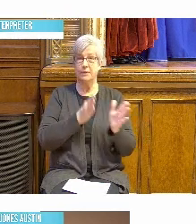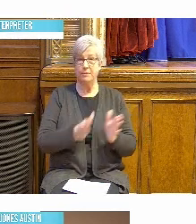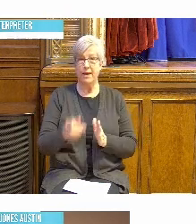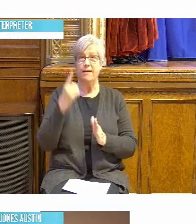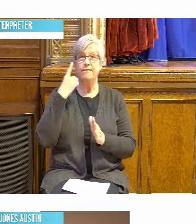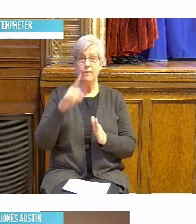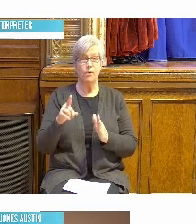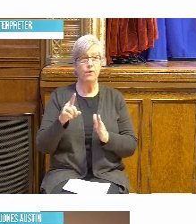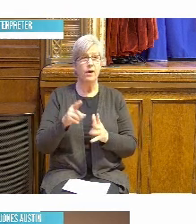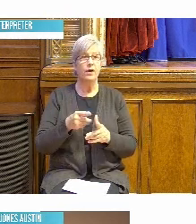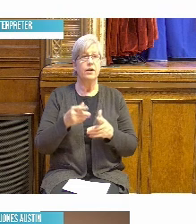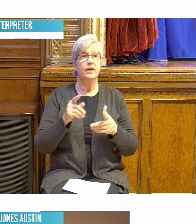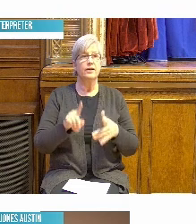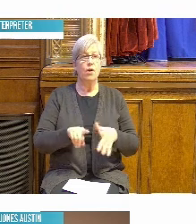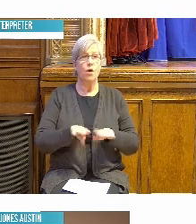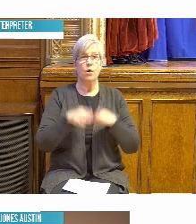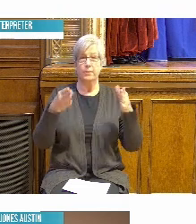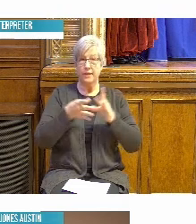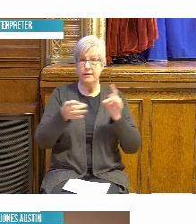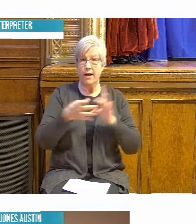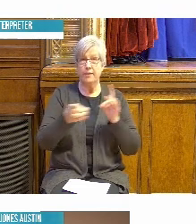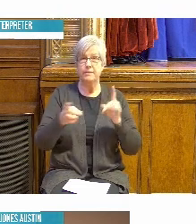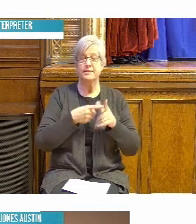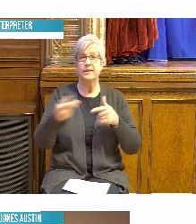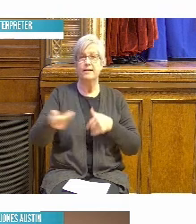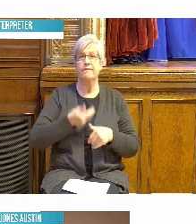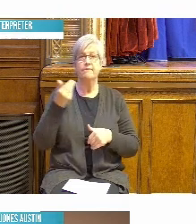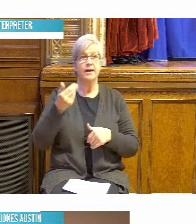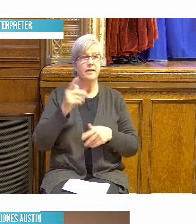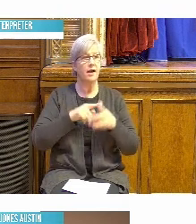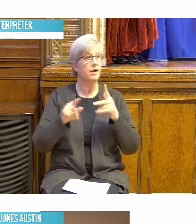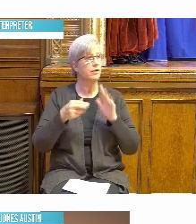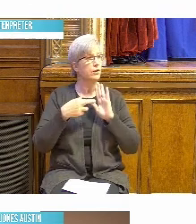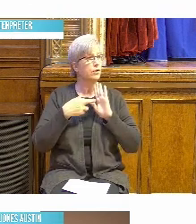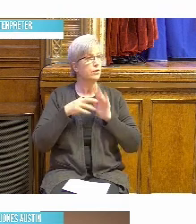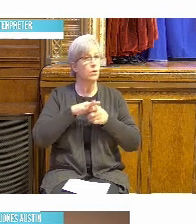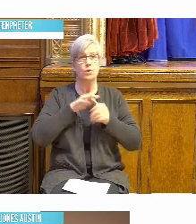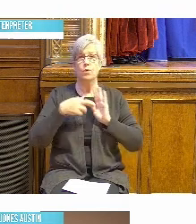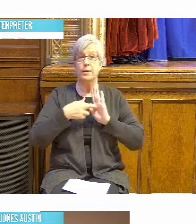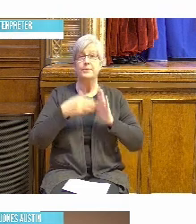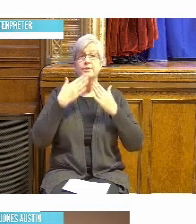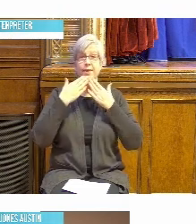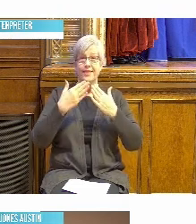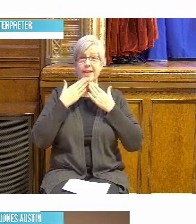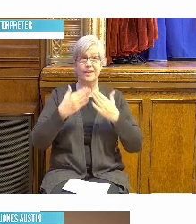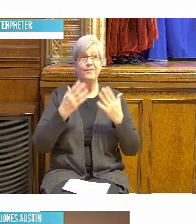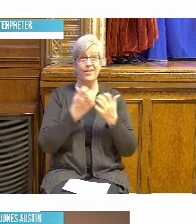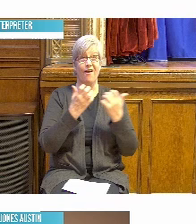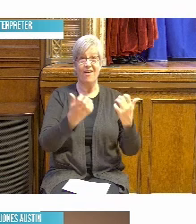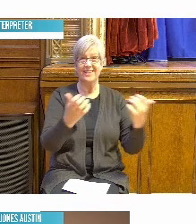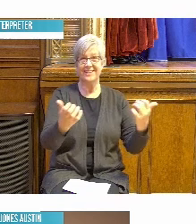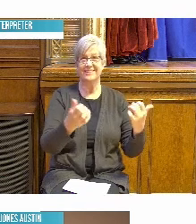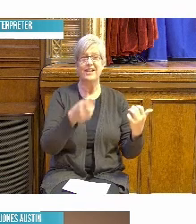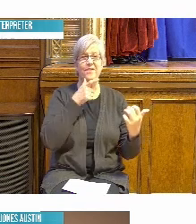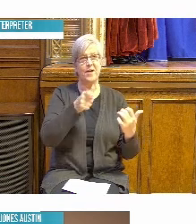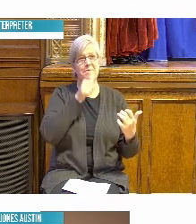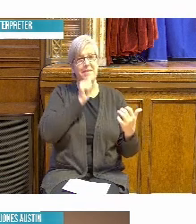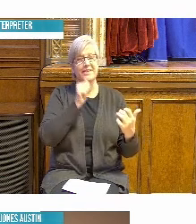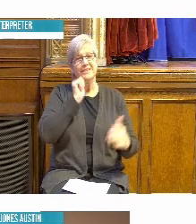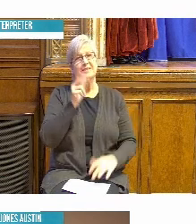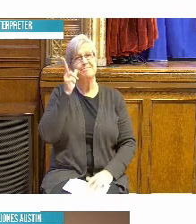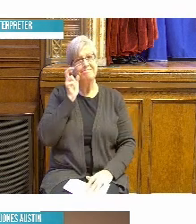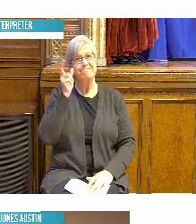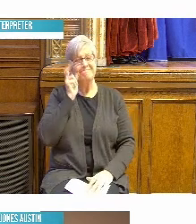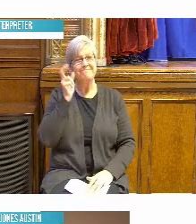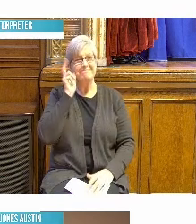for welcome remarks and invite our elected officials. And so thank you to the audience members for being patient